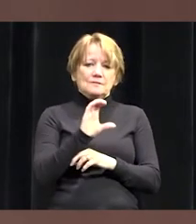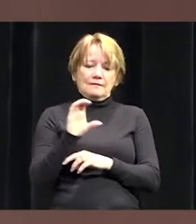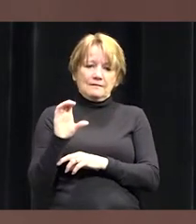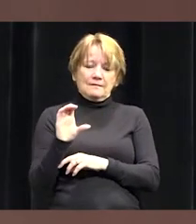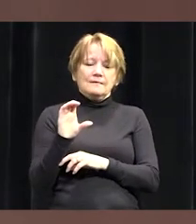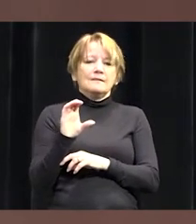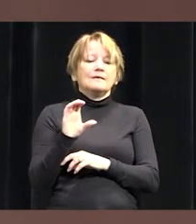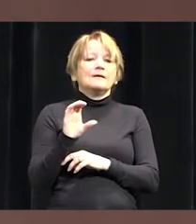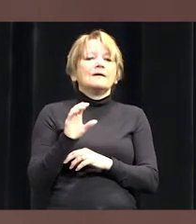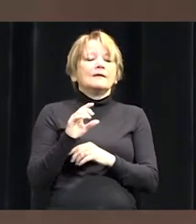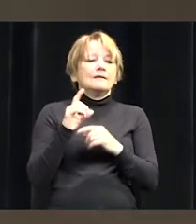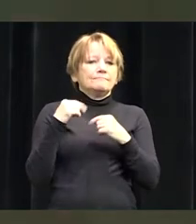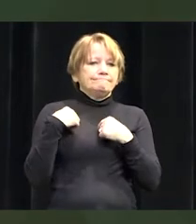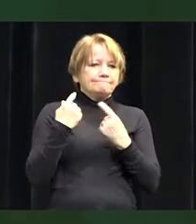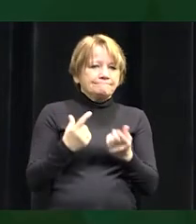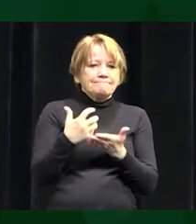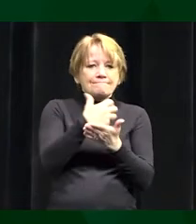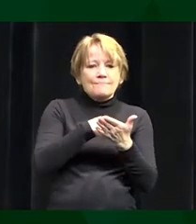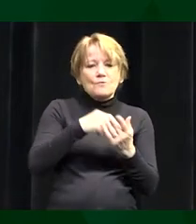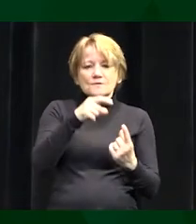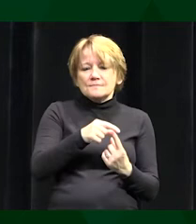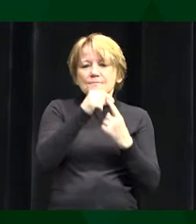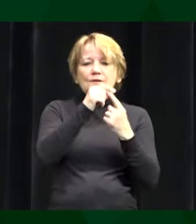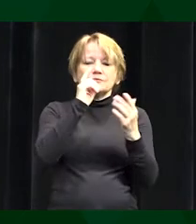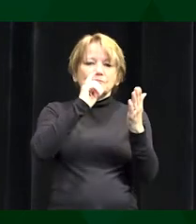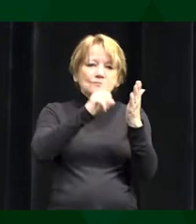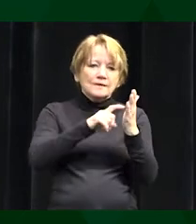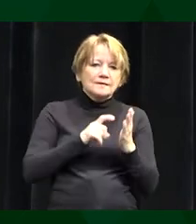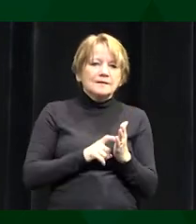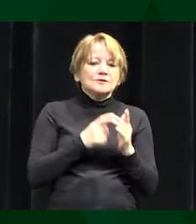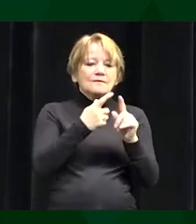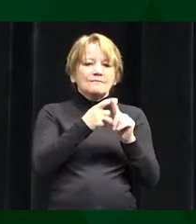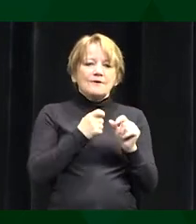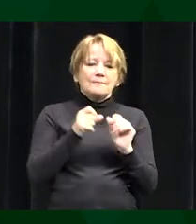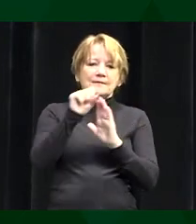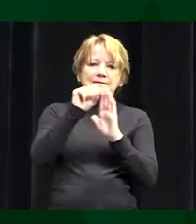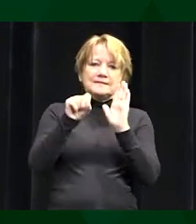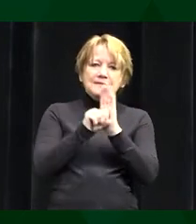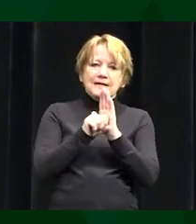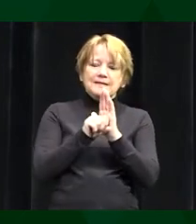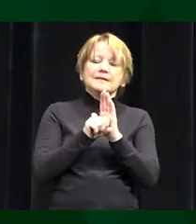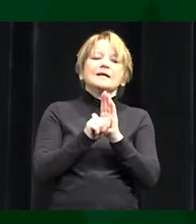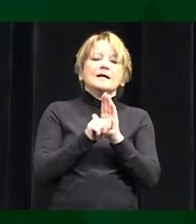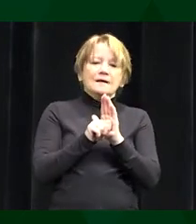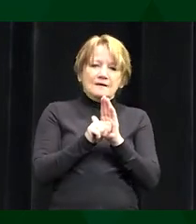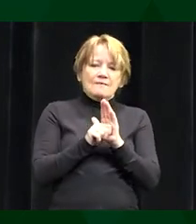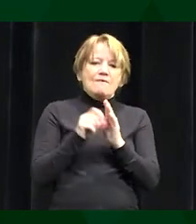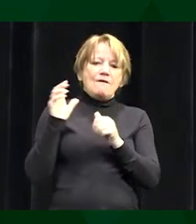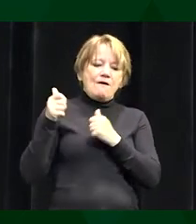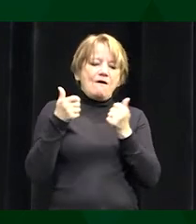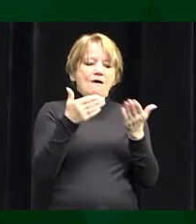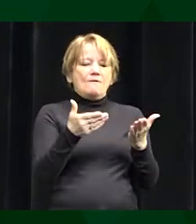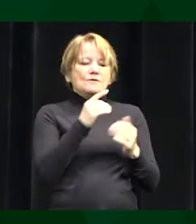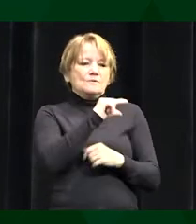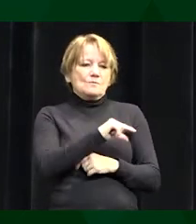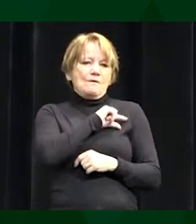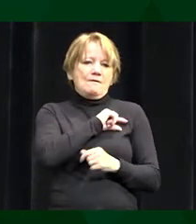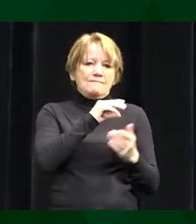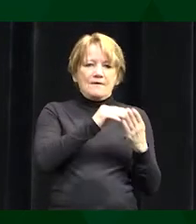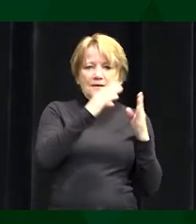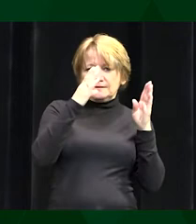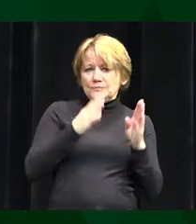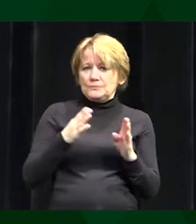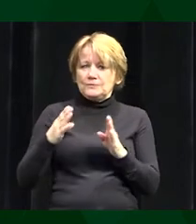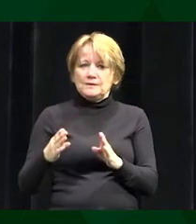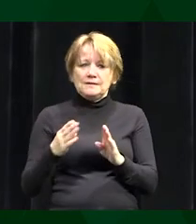at bristol community college has earned special recognition from the state and offers